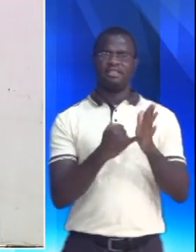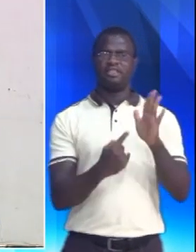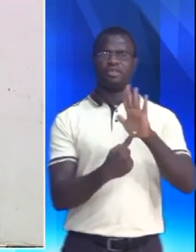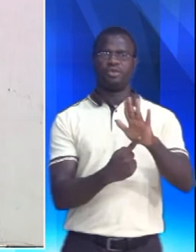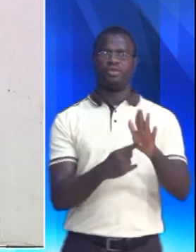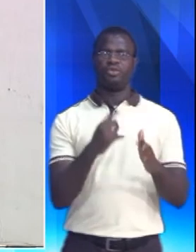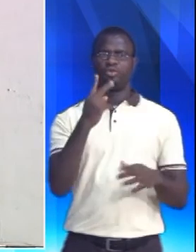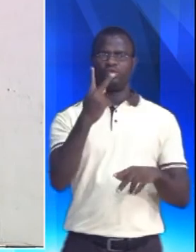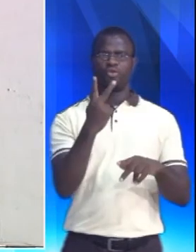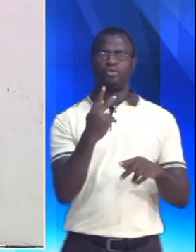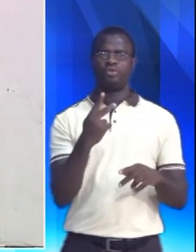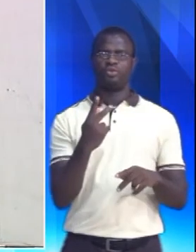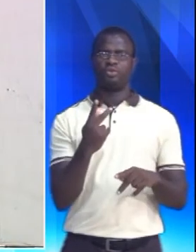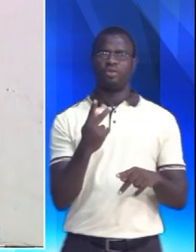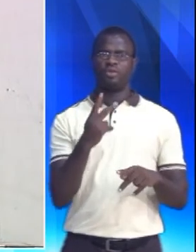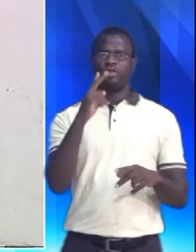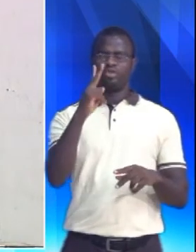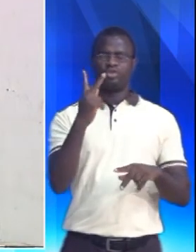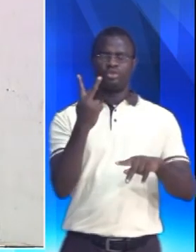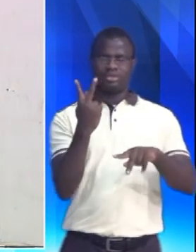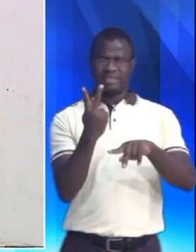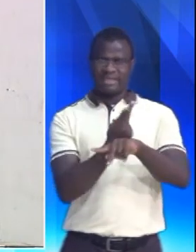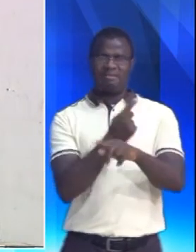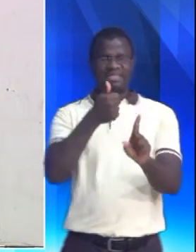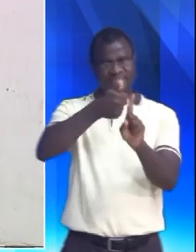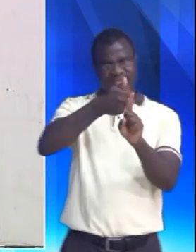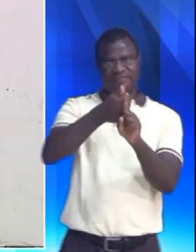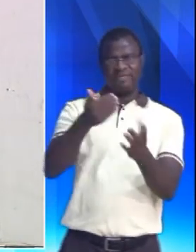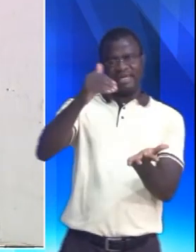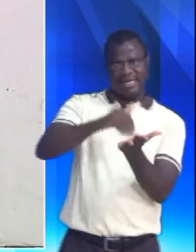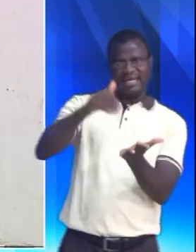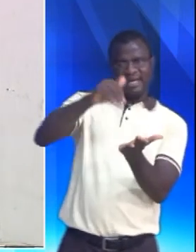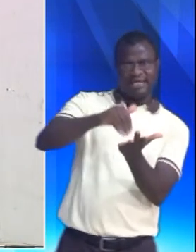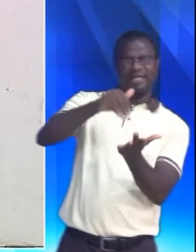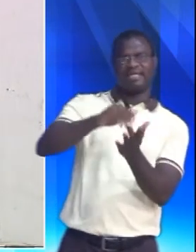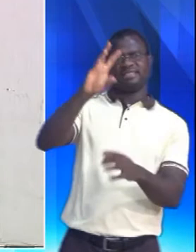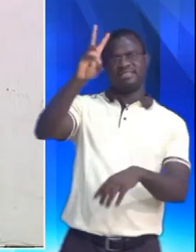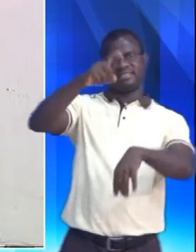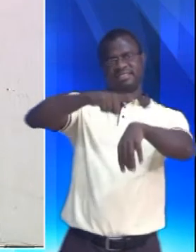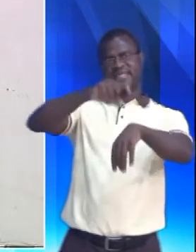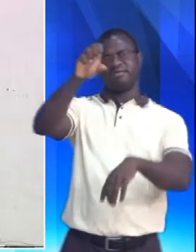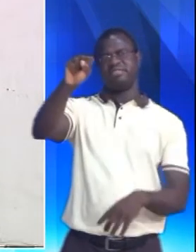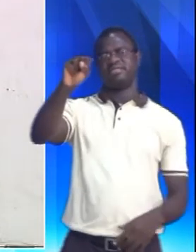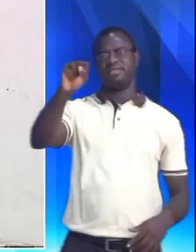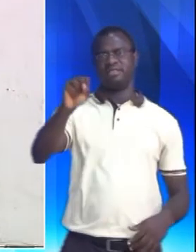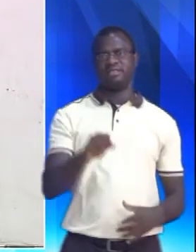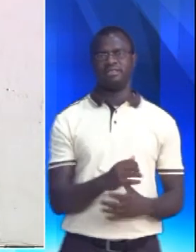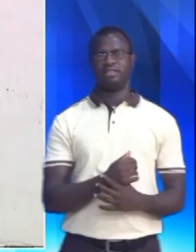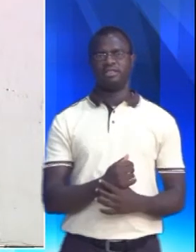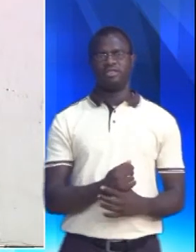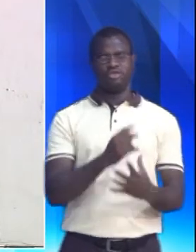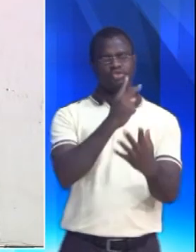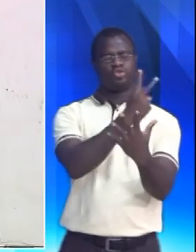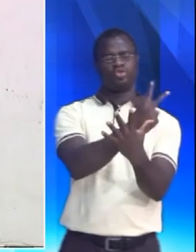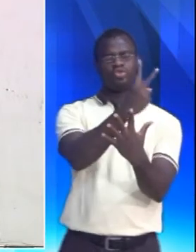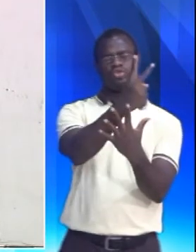2 is multiplying itself in 6 places. Now, going to the